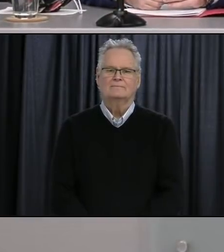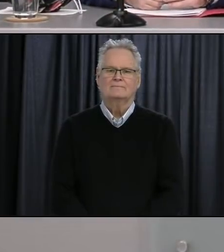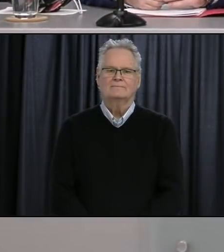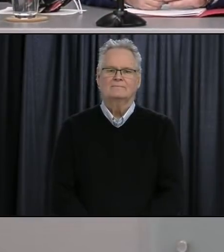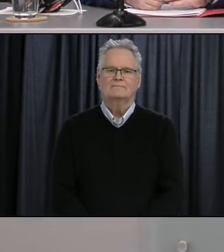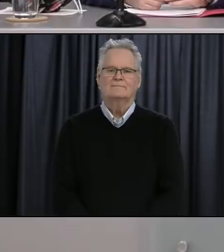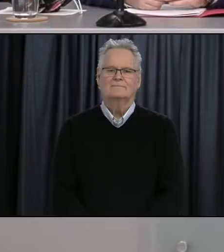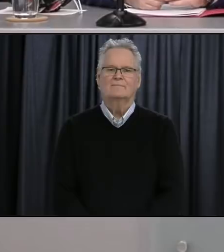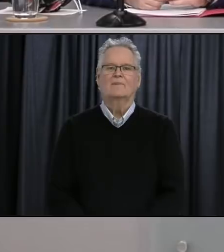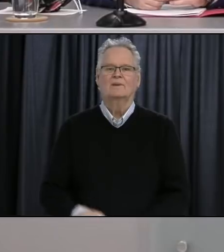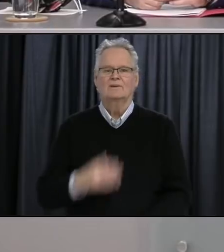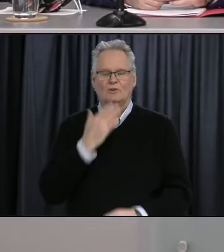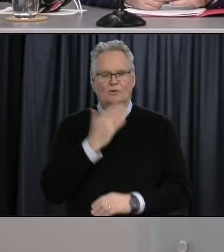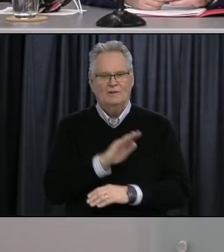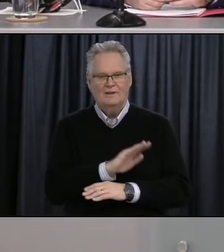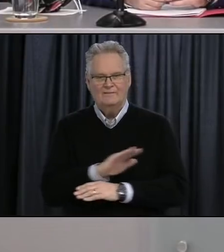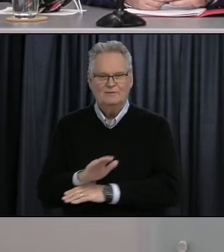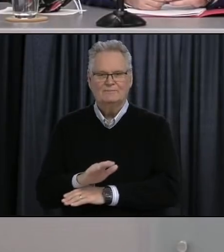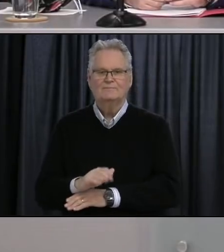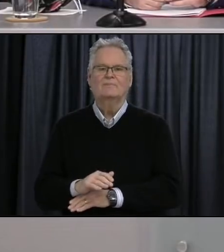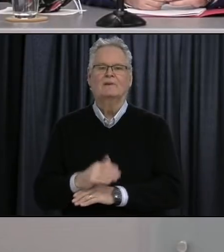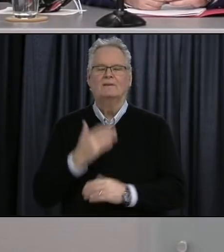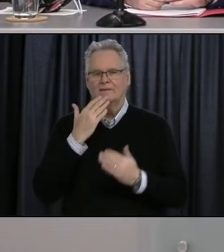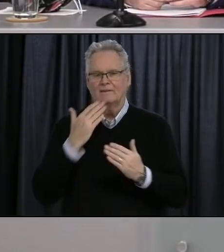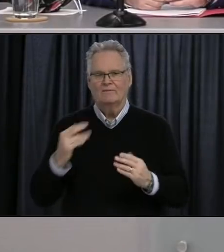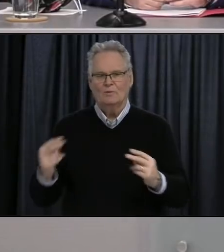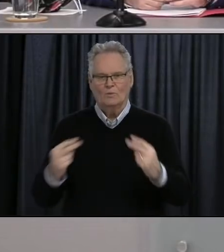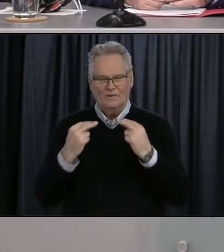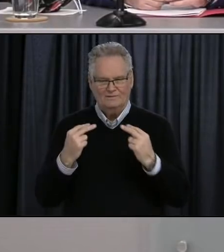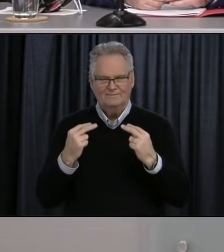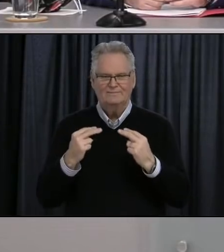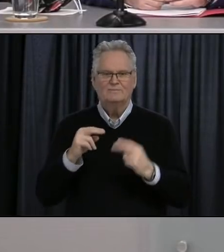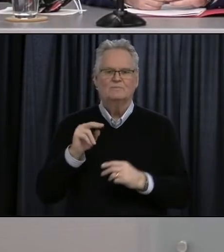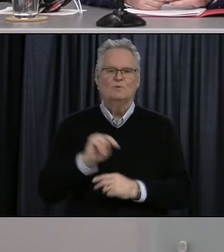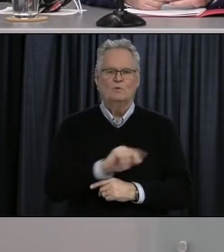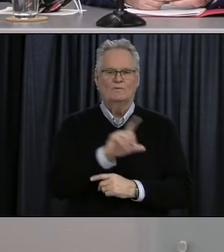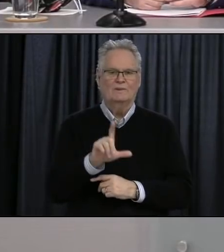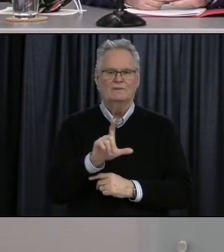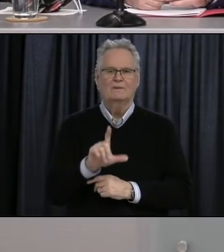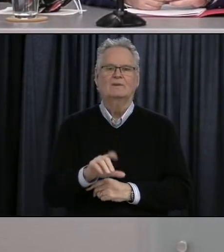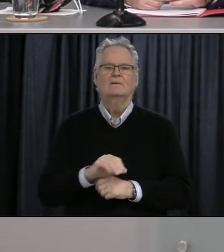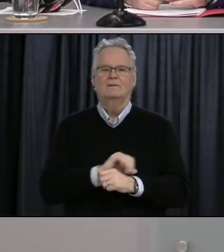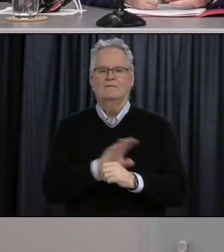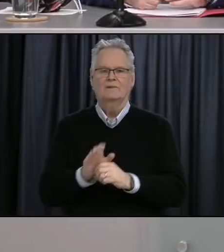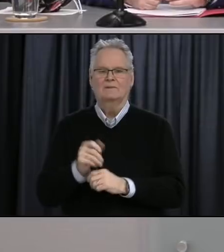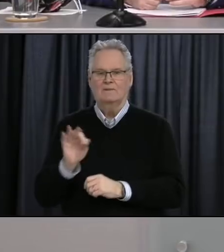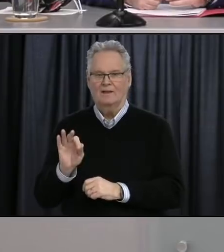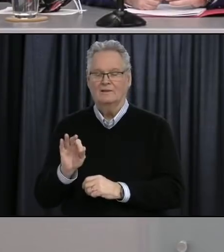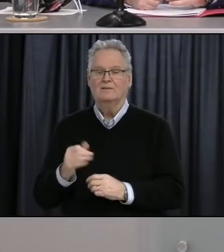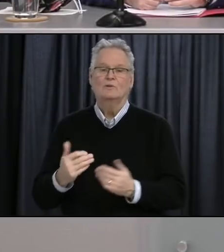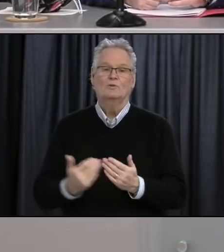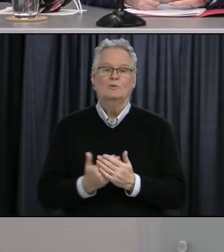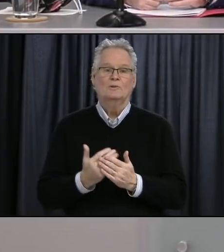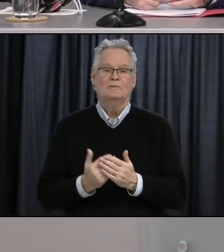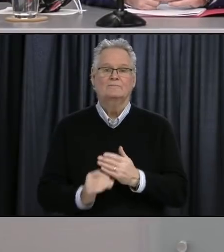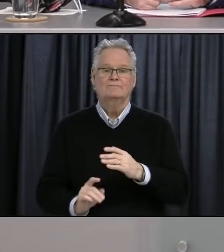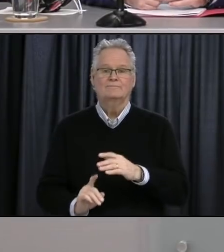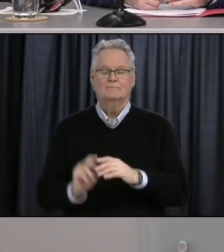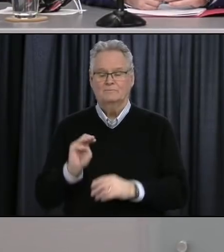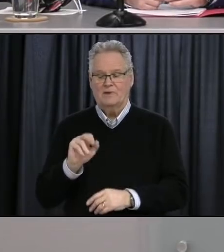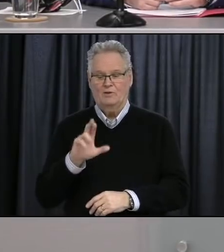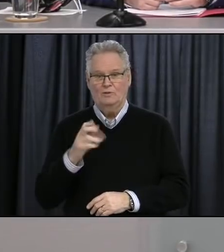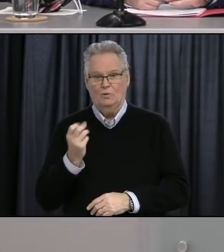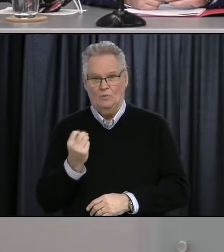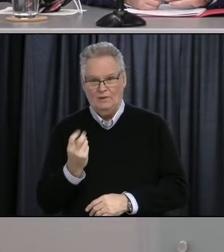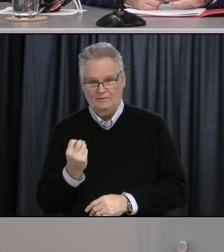Good afternoon. Thank you for joining us for the Government of Newfoundland and Labrador's COVID-19 update for today, March 12th. I'll now turn things over